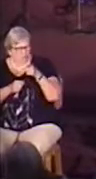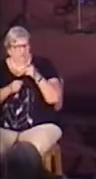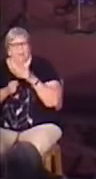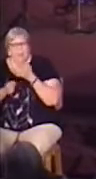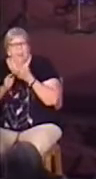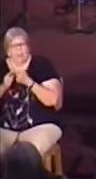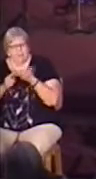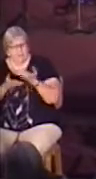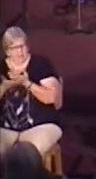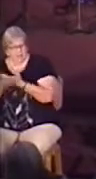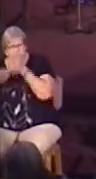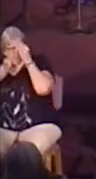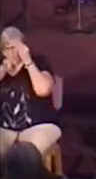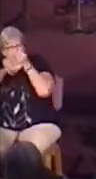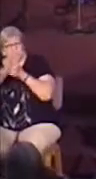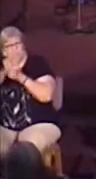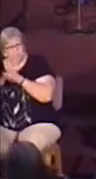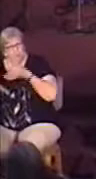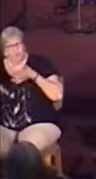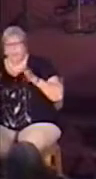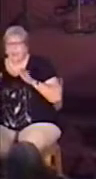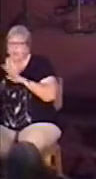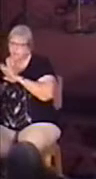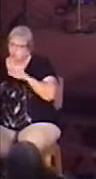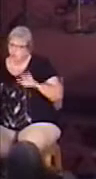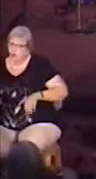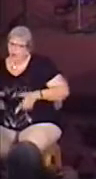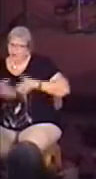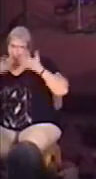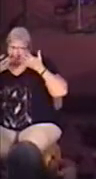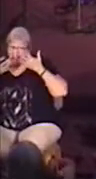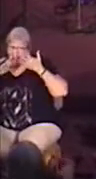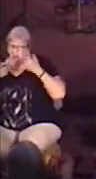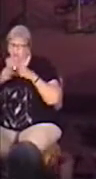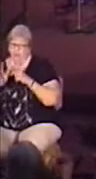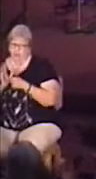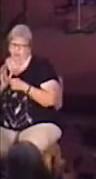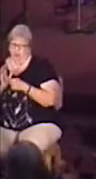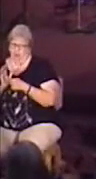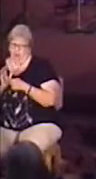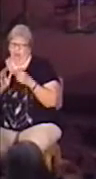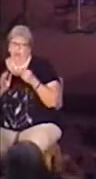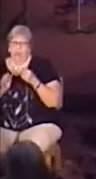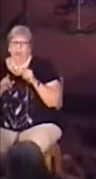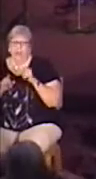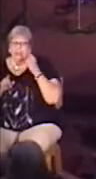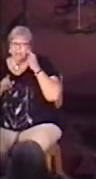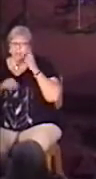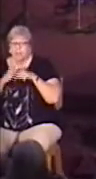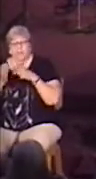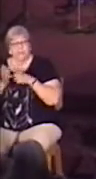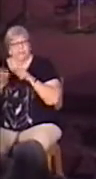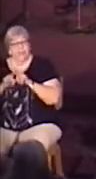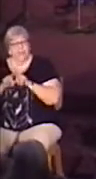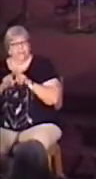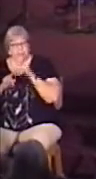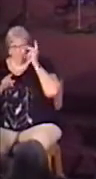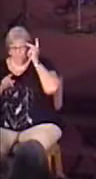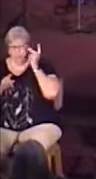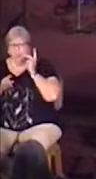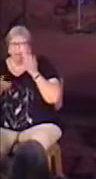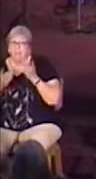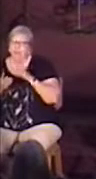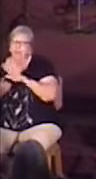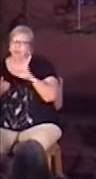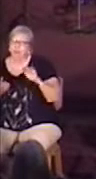information before you allow your anger to be revealed in a controlled manner. And I think about this as a parent, right? Your child may do something